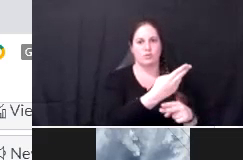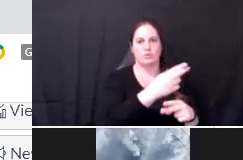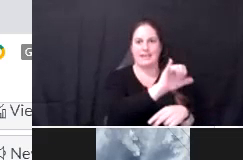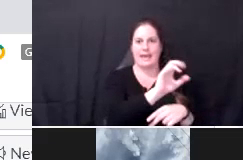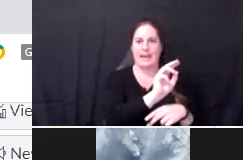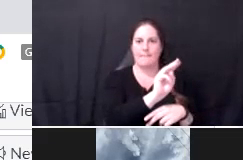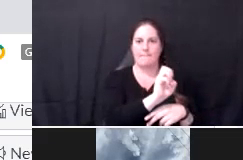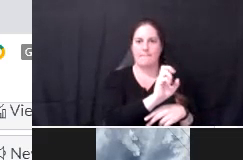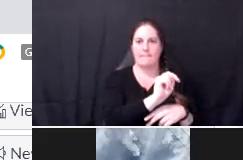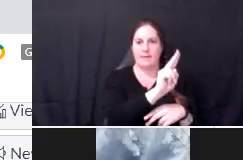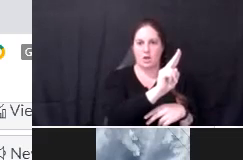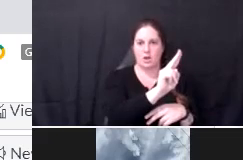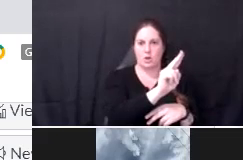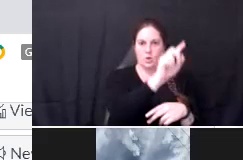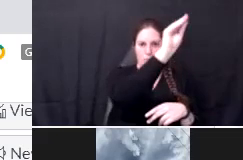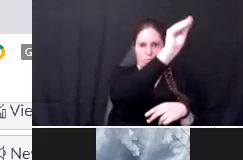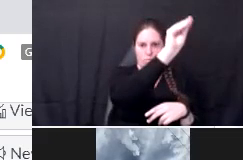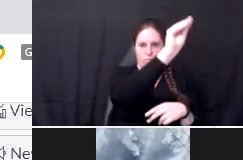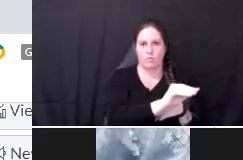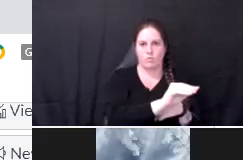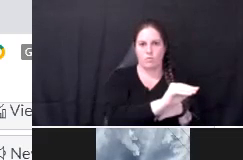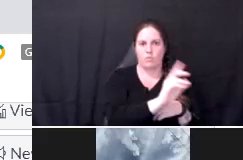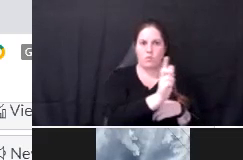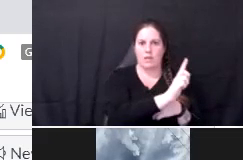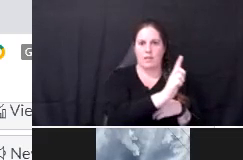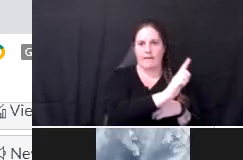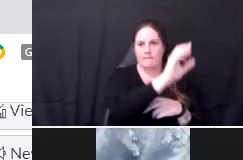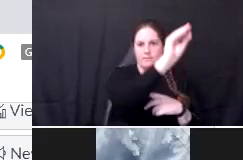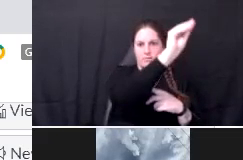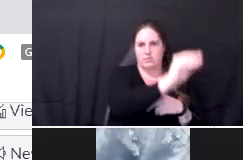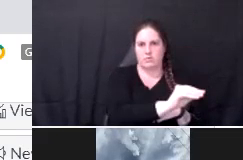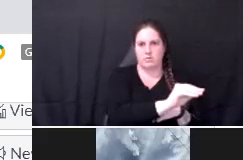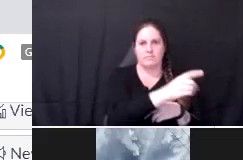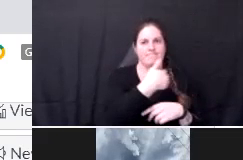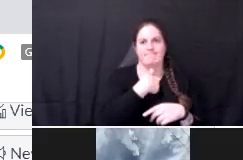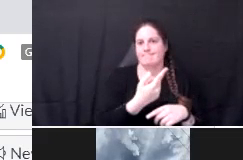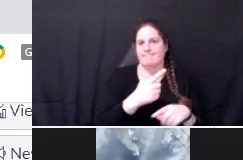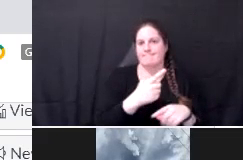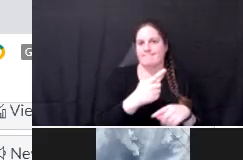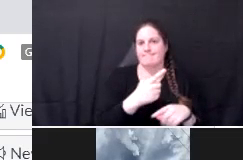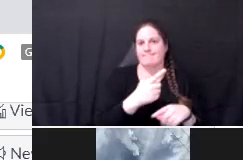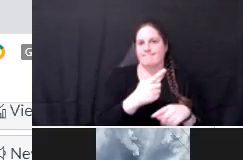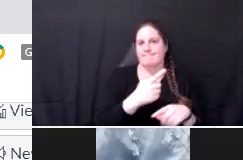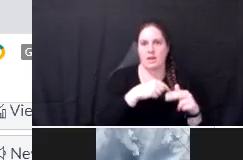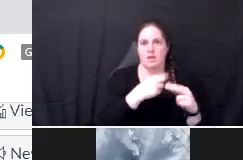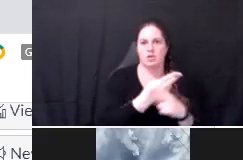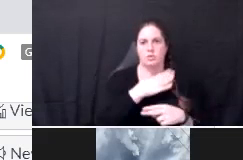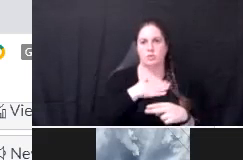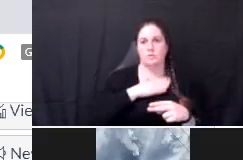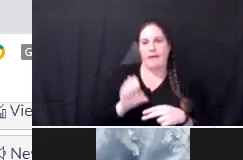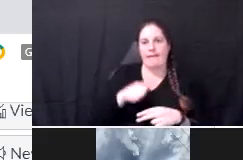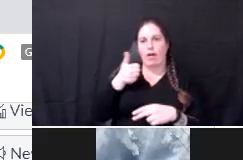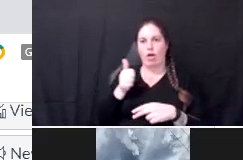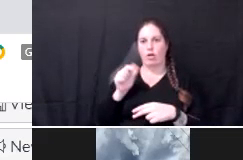customized the left side menu, and some of those links won't be operable if you don't log in